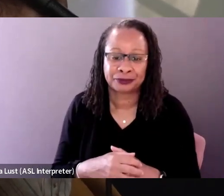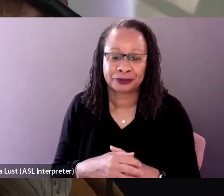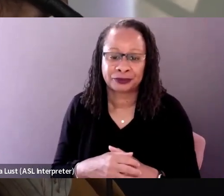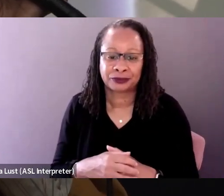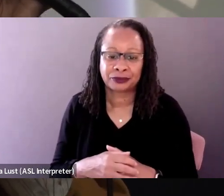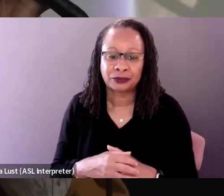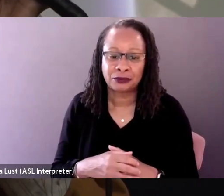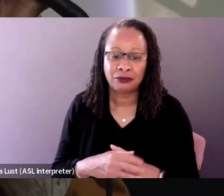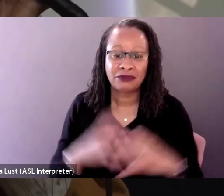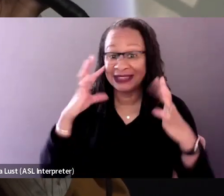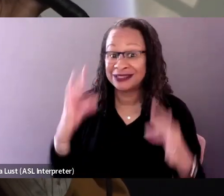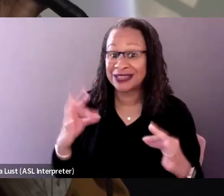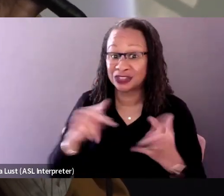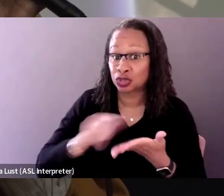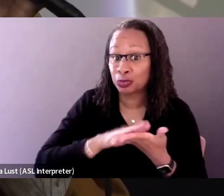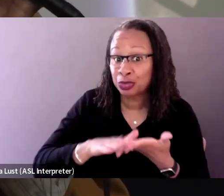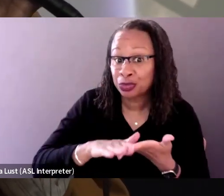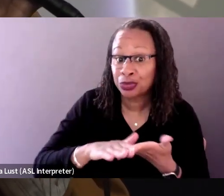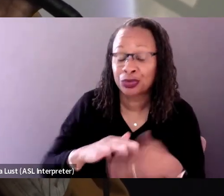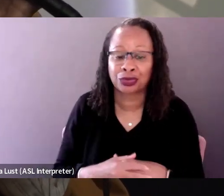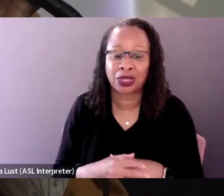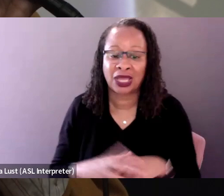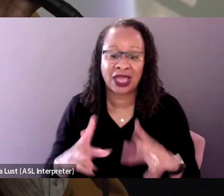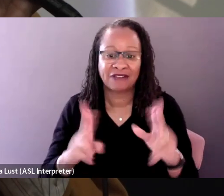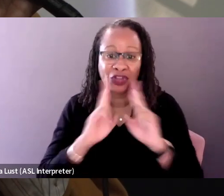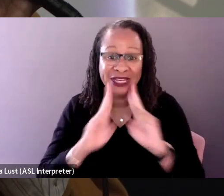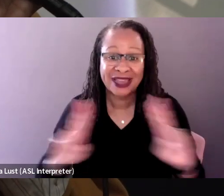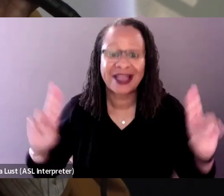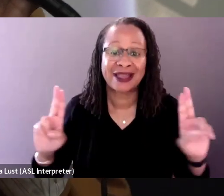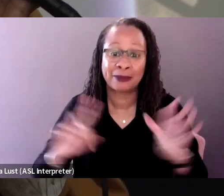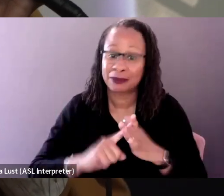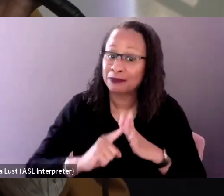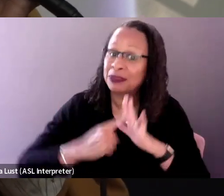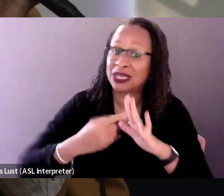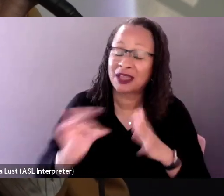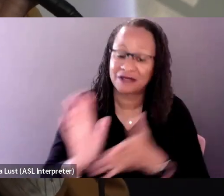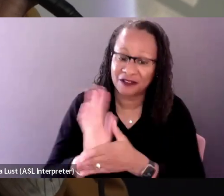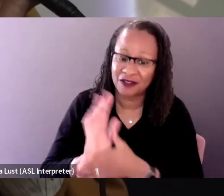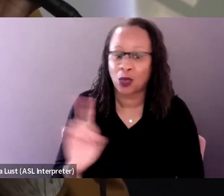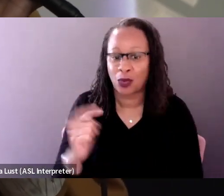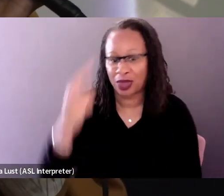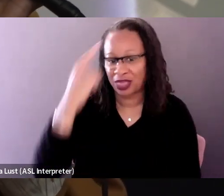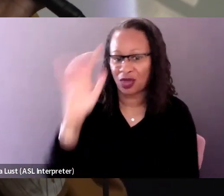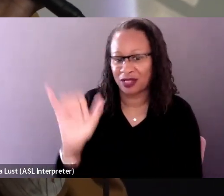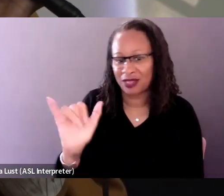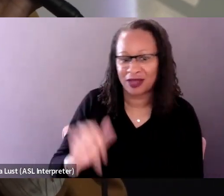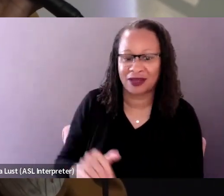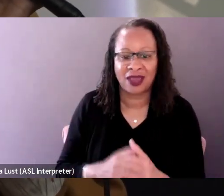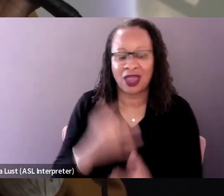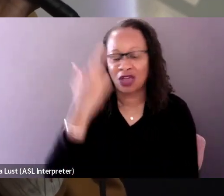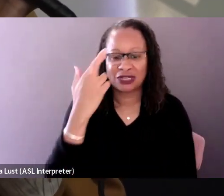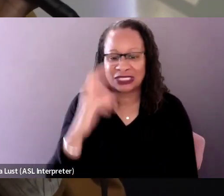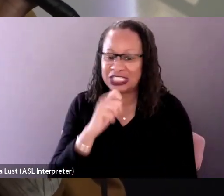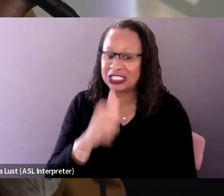intentions were pure and were very naive at the beginning of this film, where we thought the reason she hasn't spoken out is